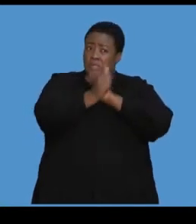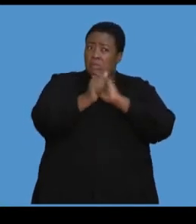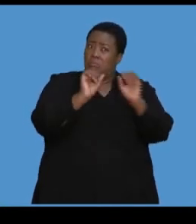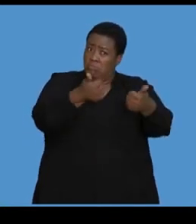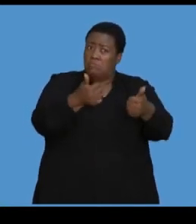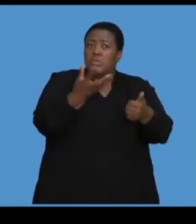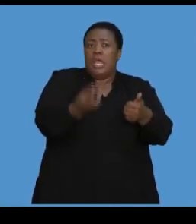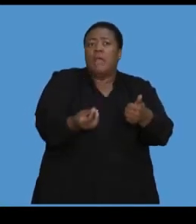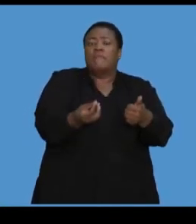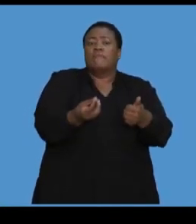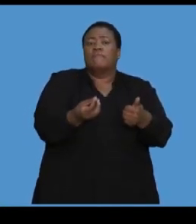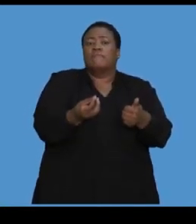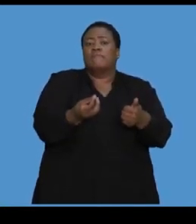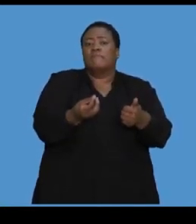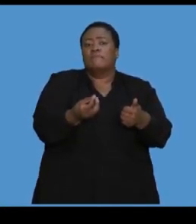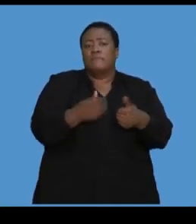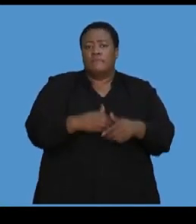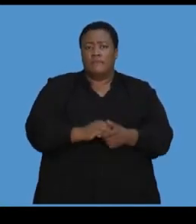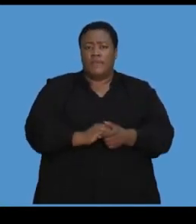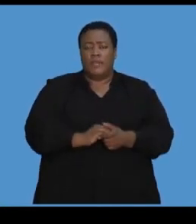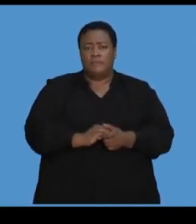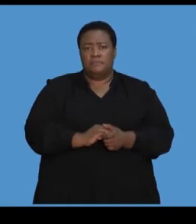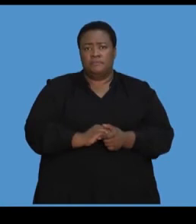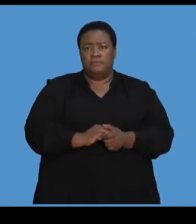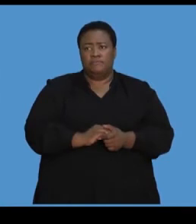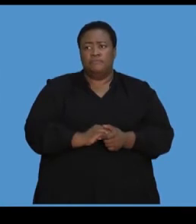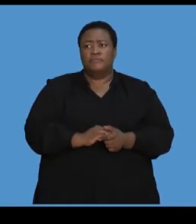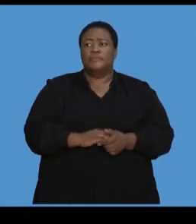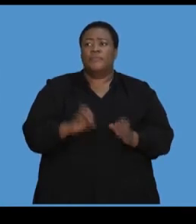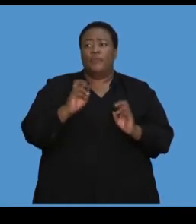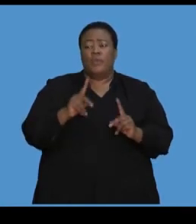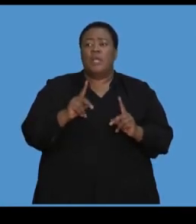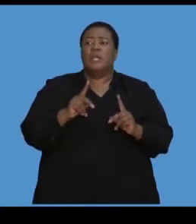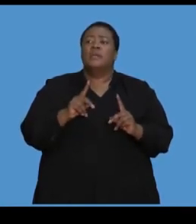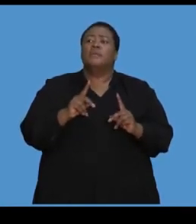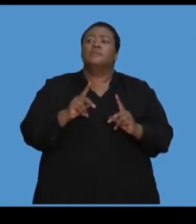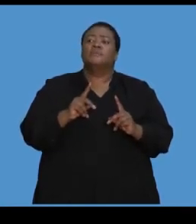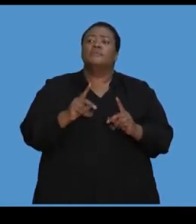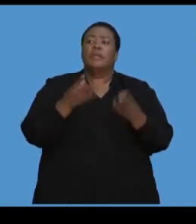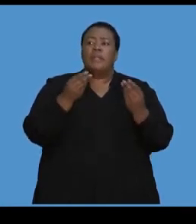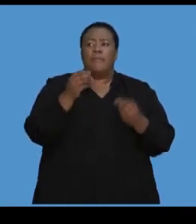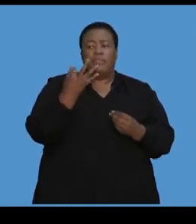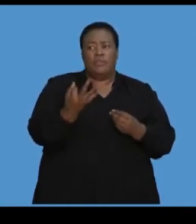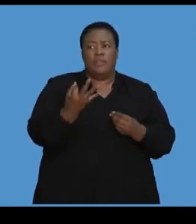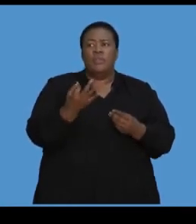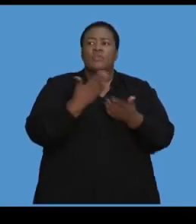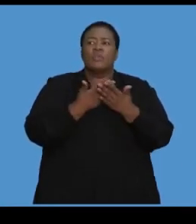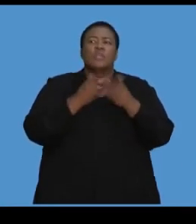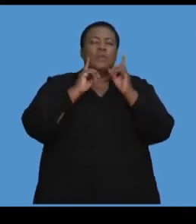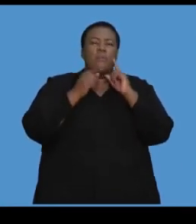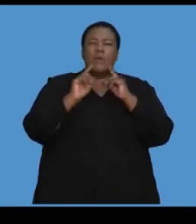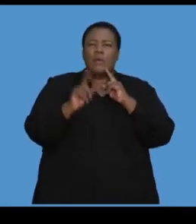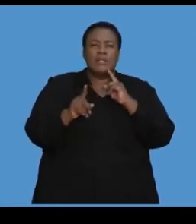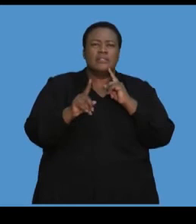competency in terms of people that are running our parastatals there. Right, let's continue. Number 3, you can talk